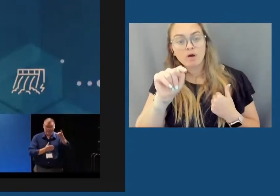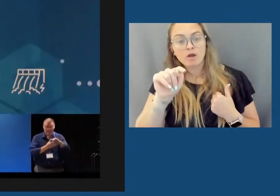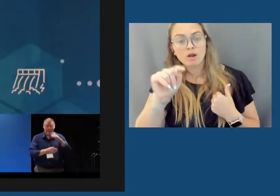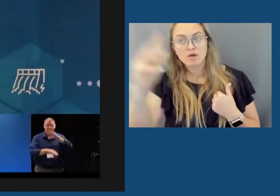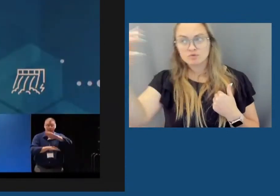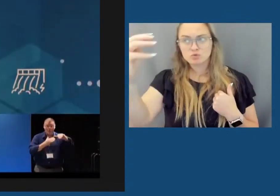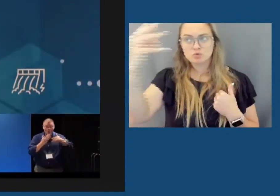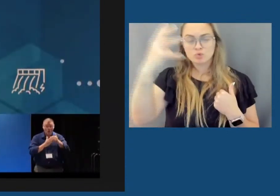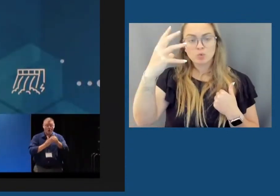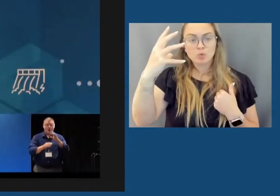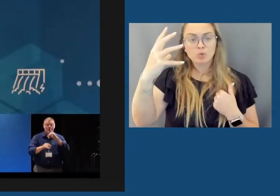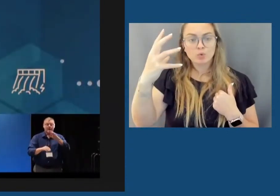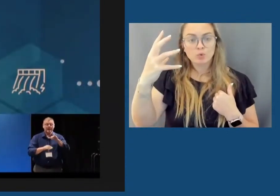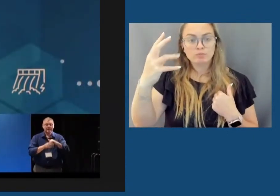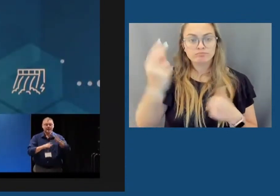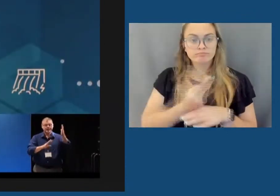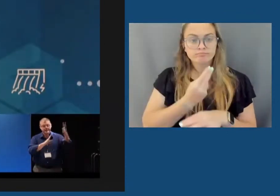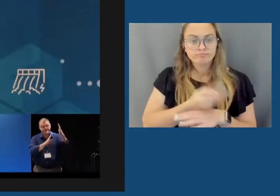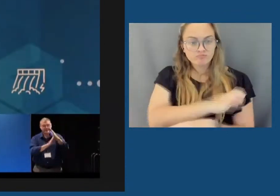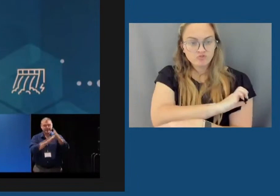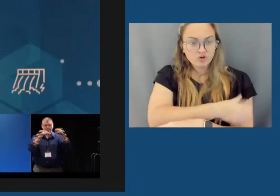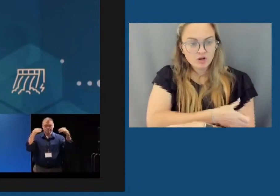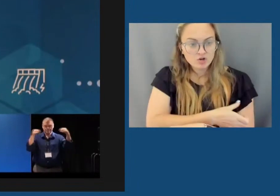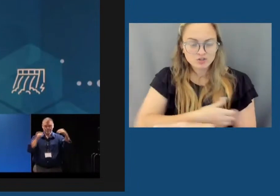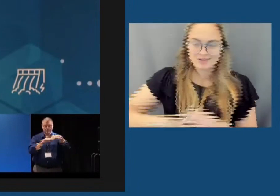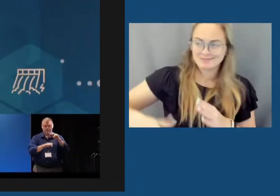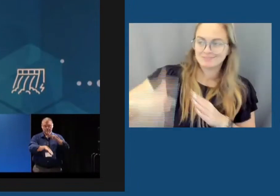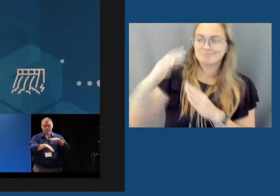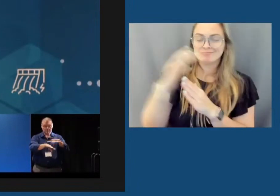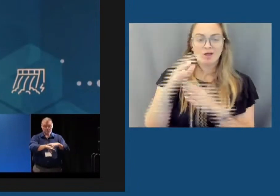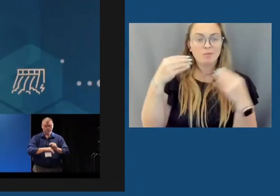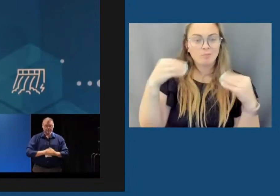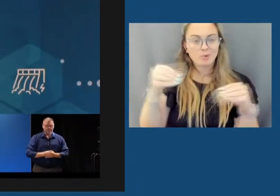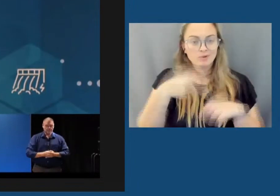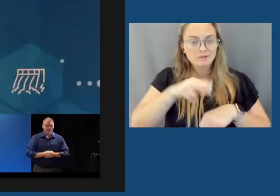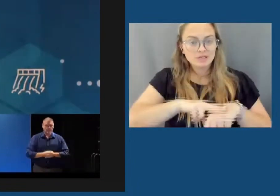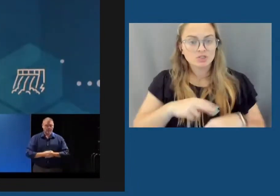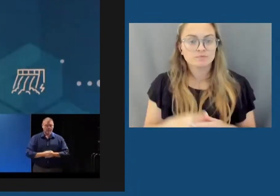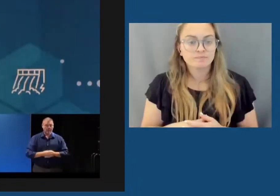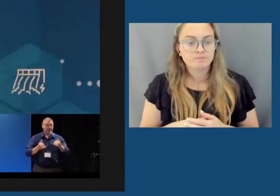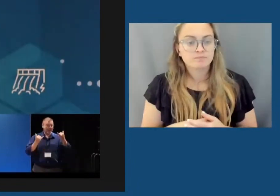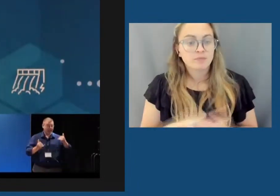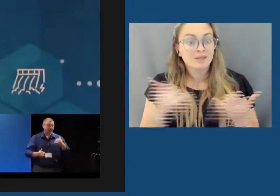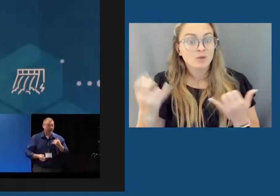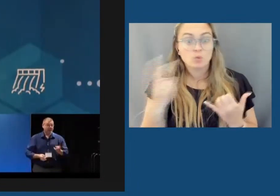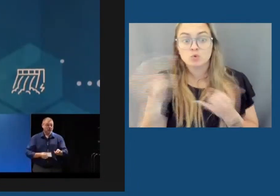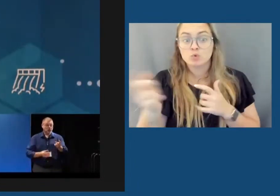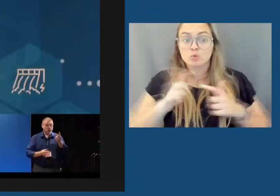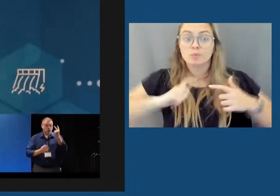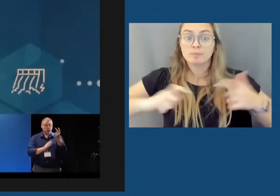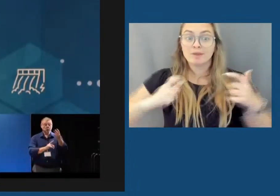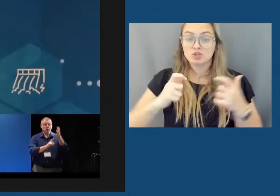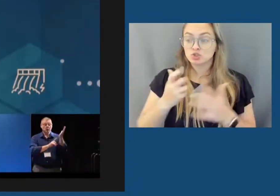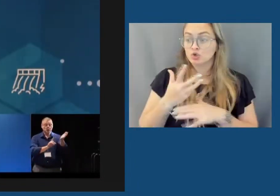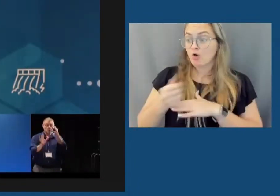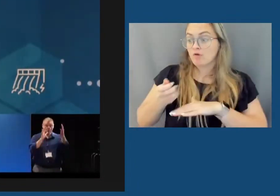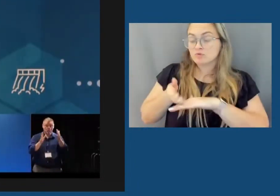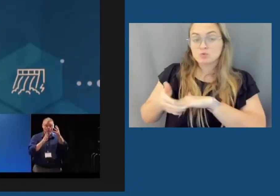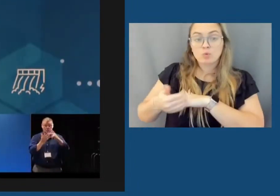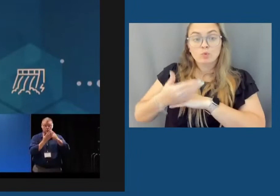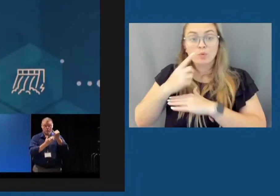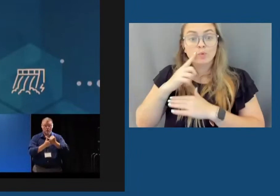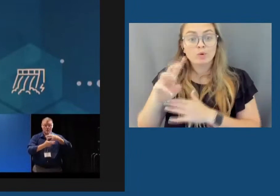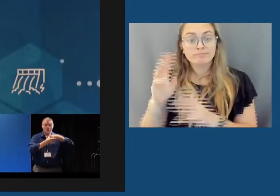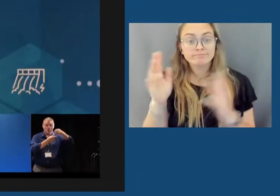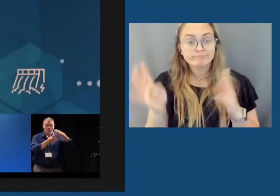is the top community solar market in the nation. We now have 2 major offshore wind projects under construction, and